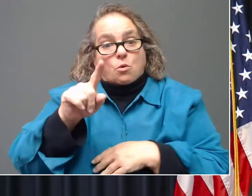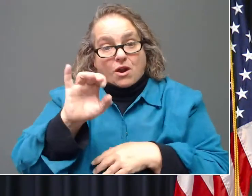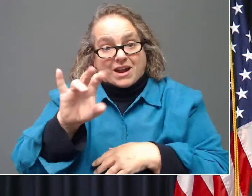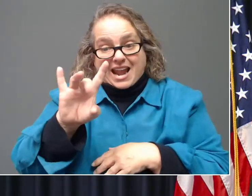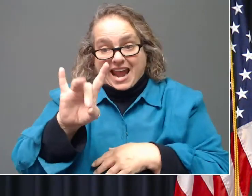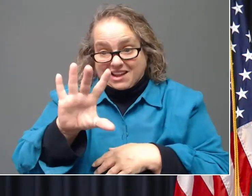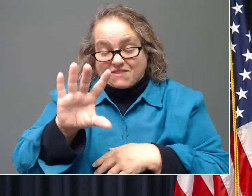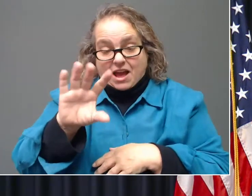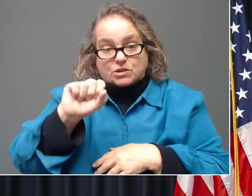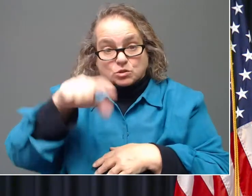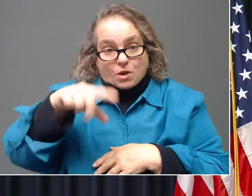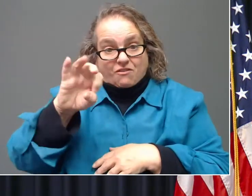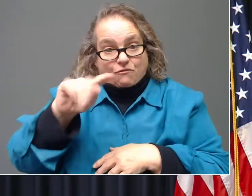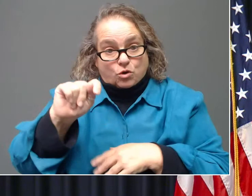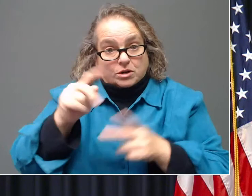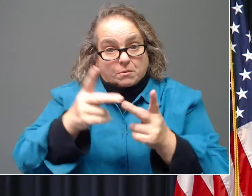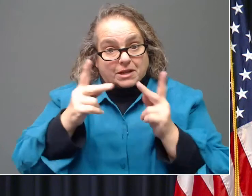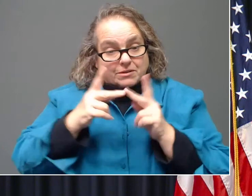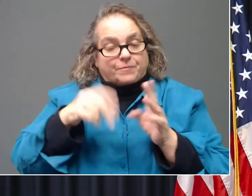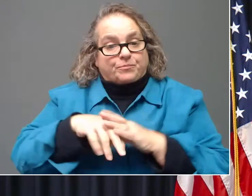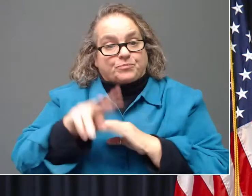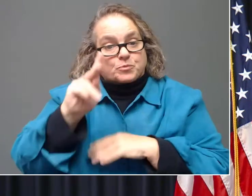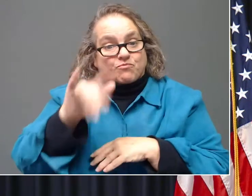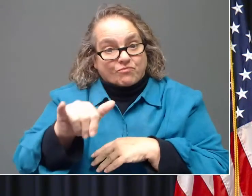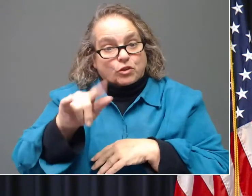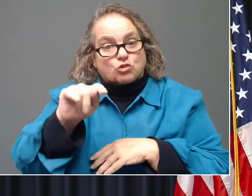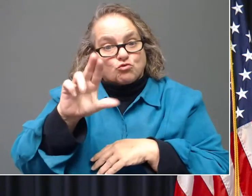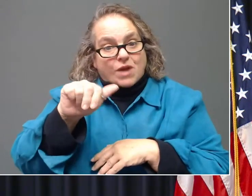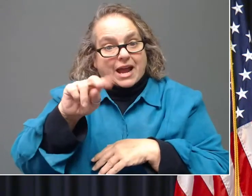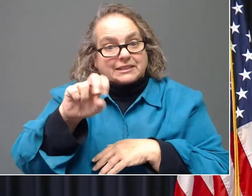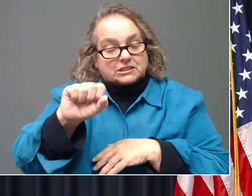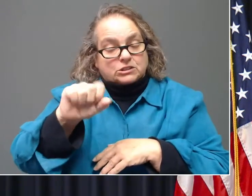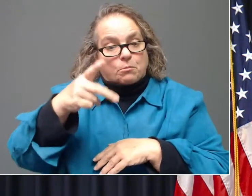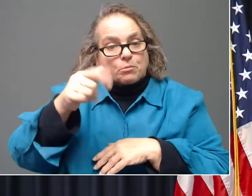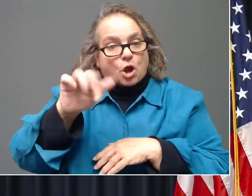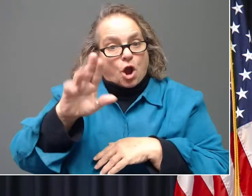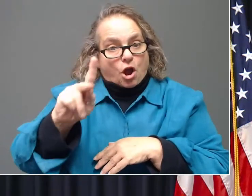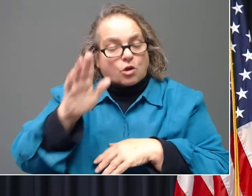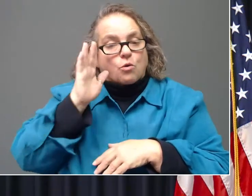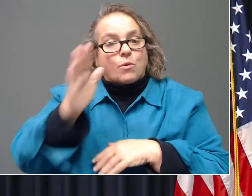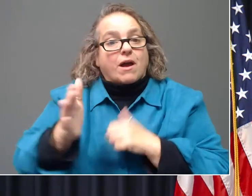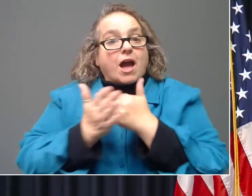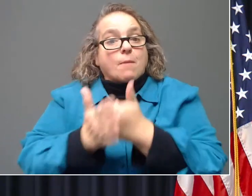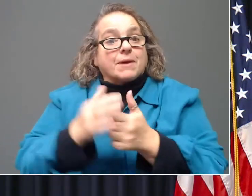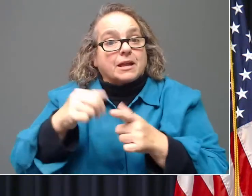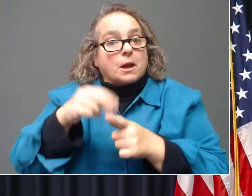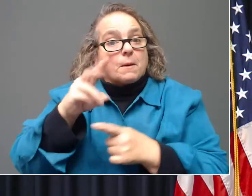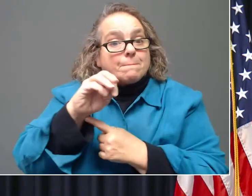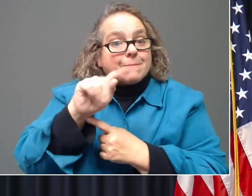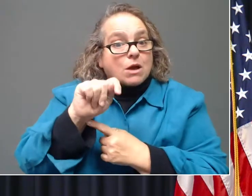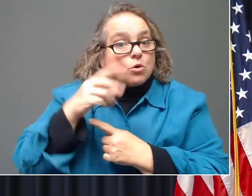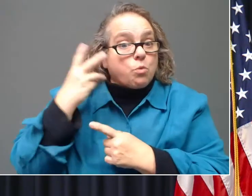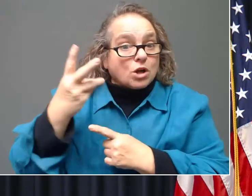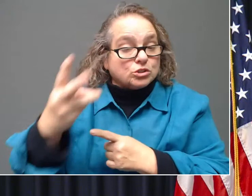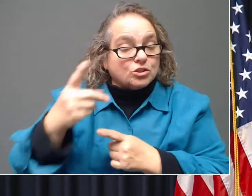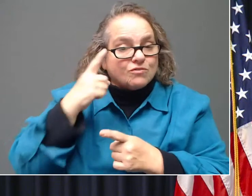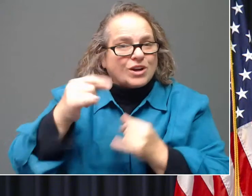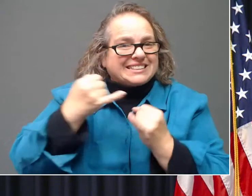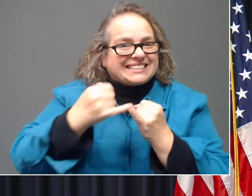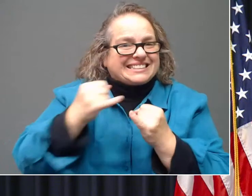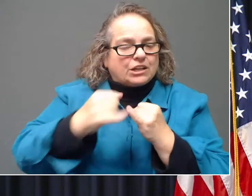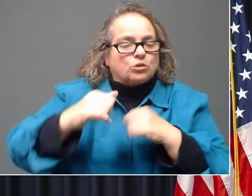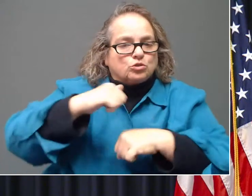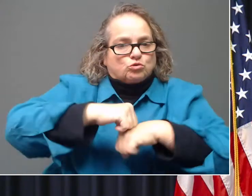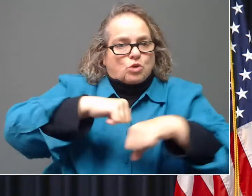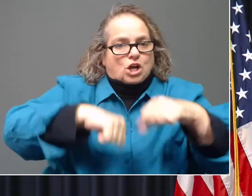Kentucky Trans Park will support the global headquarters in Mount Washington with steel structures for conveyor and sortation